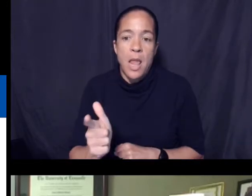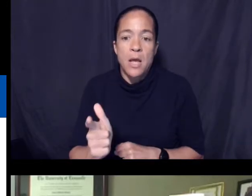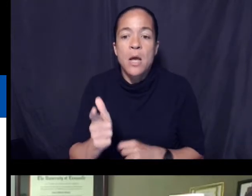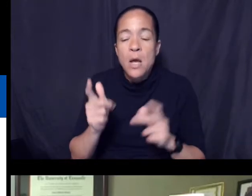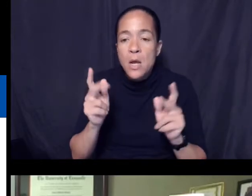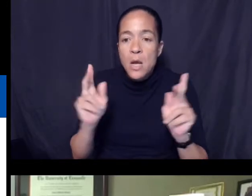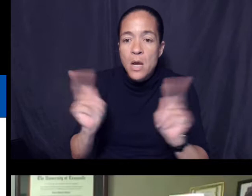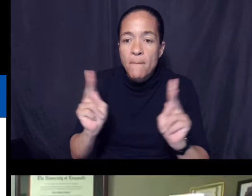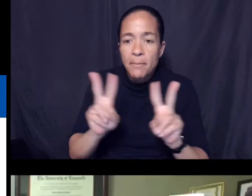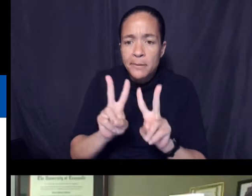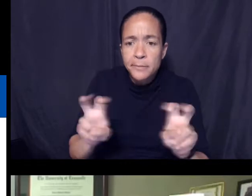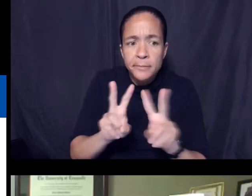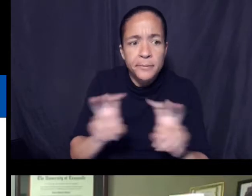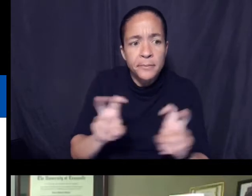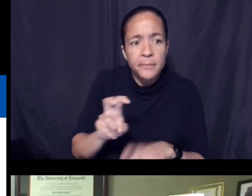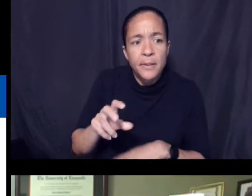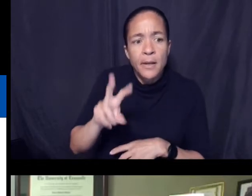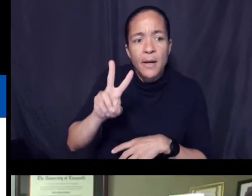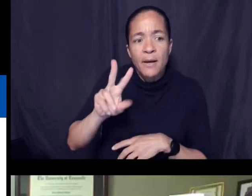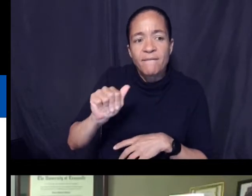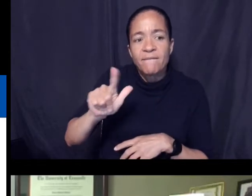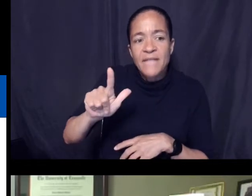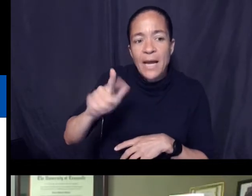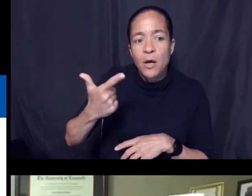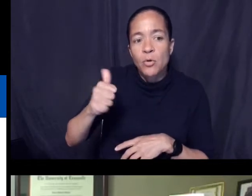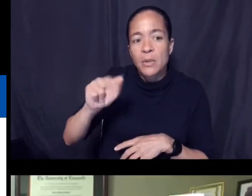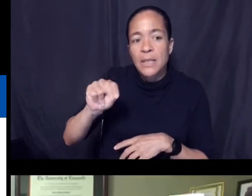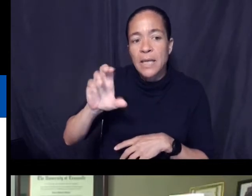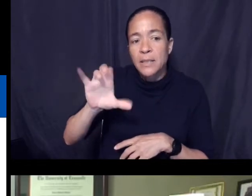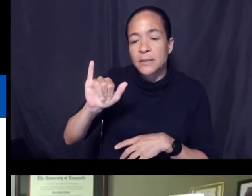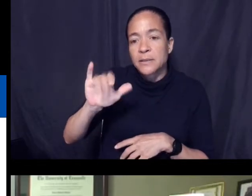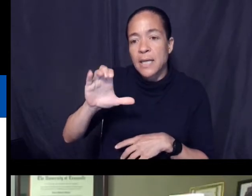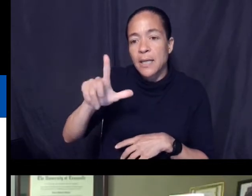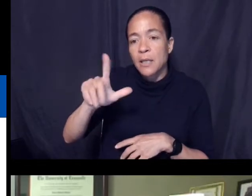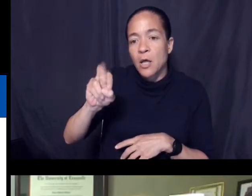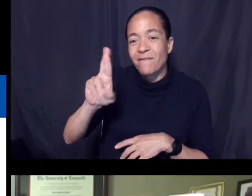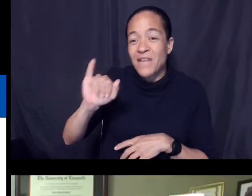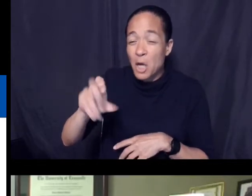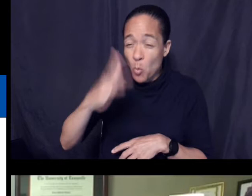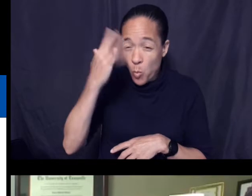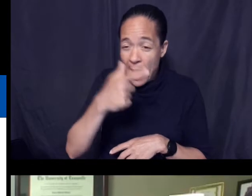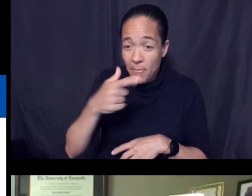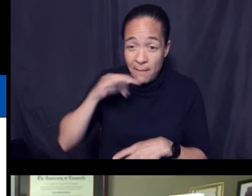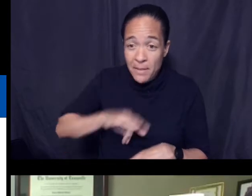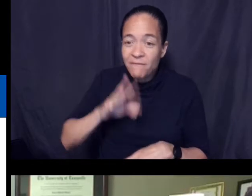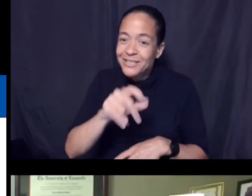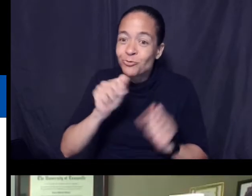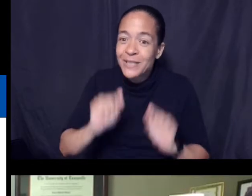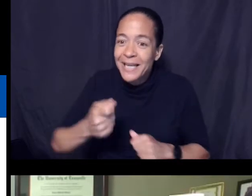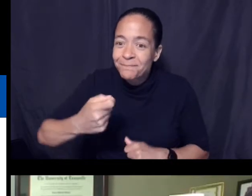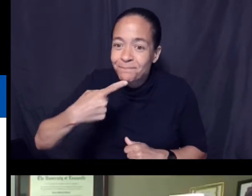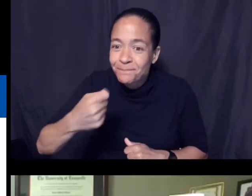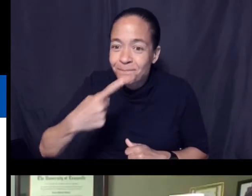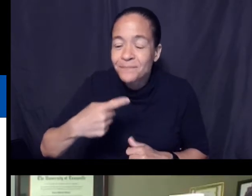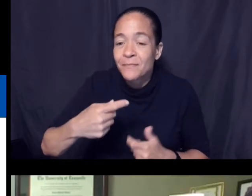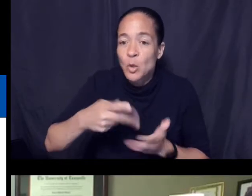people looked at valganciclovir. So some of the good things about valganciclovir is it could be given orally twice a day, which would